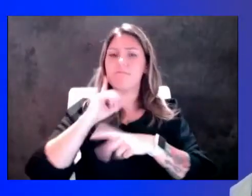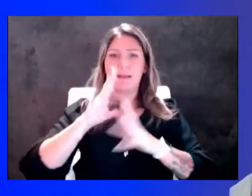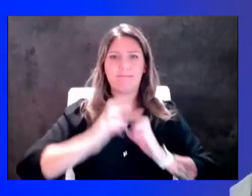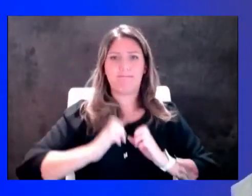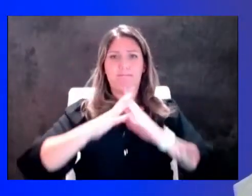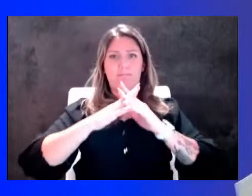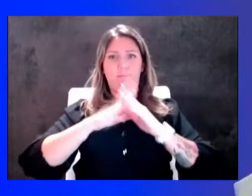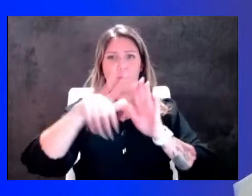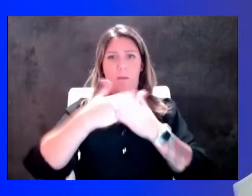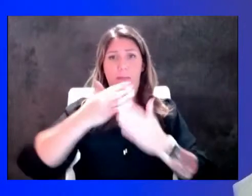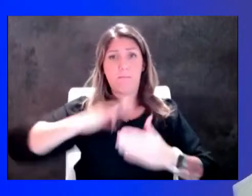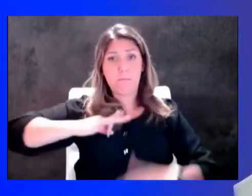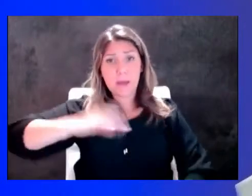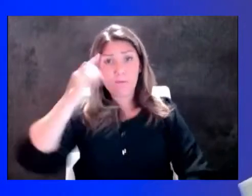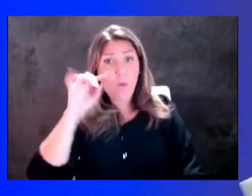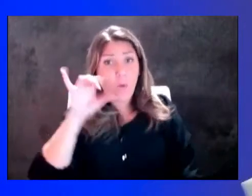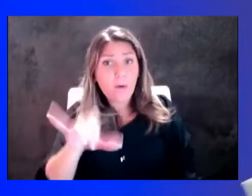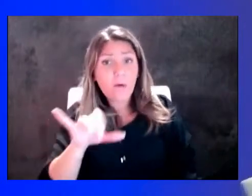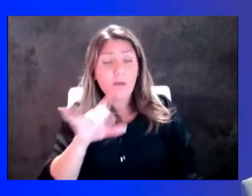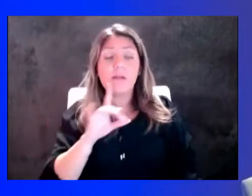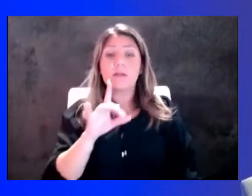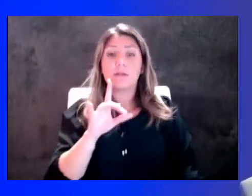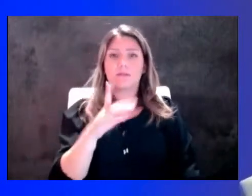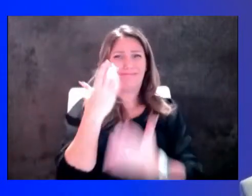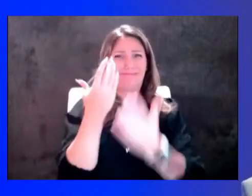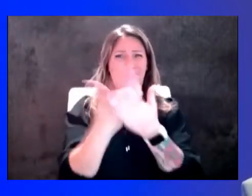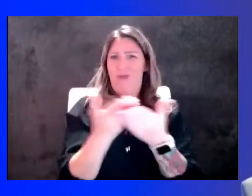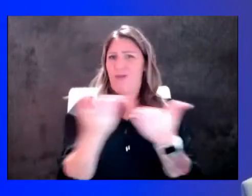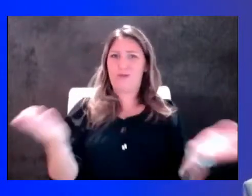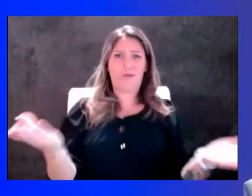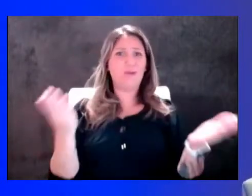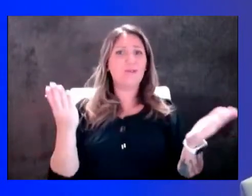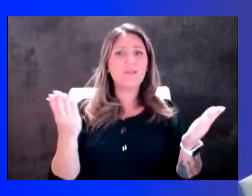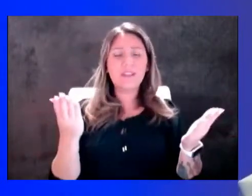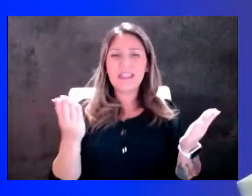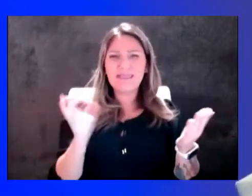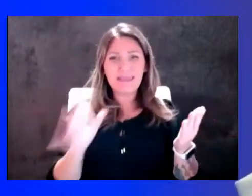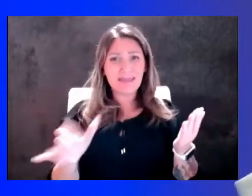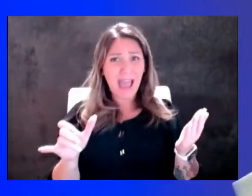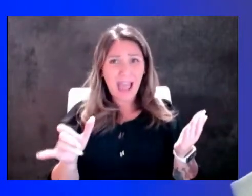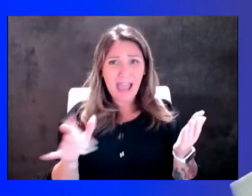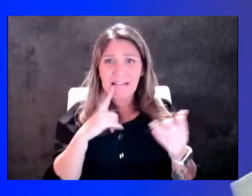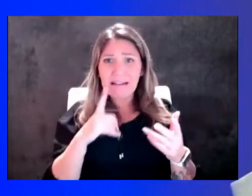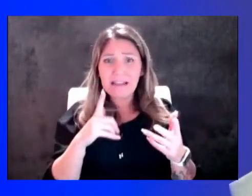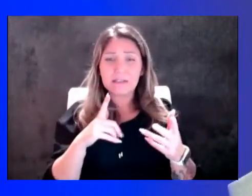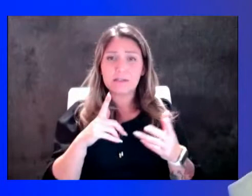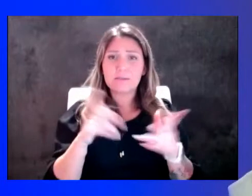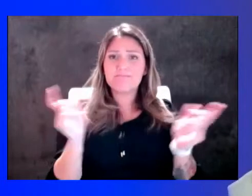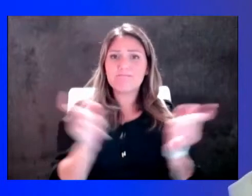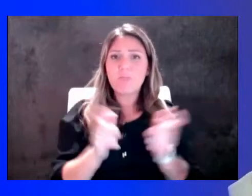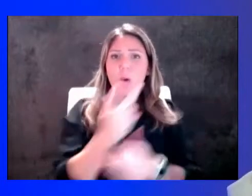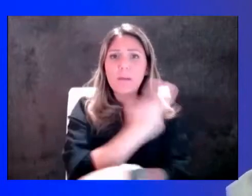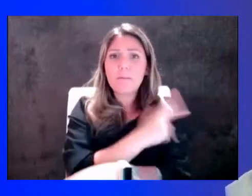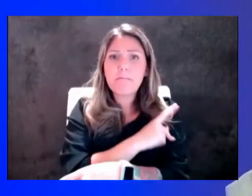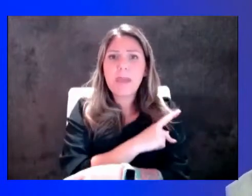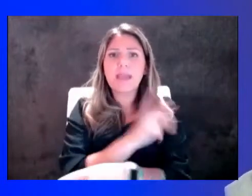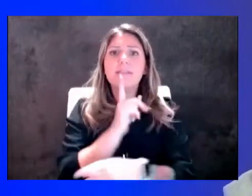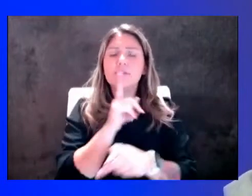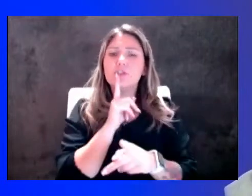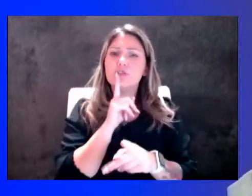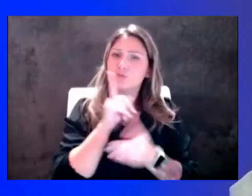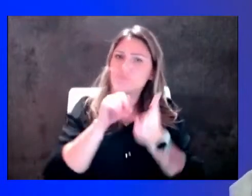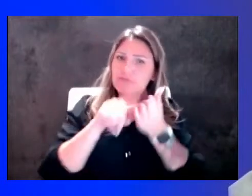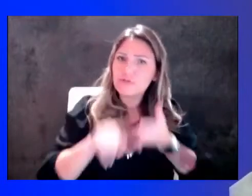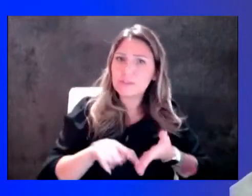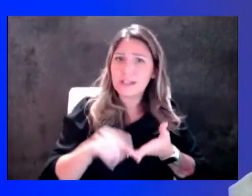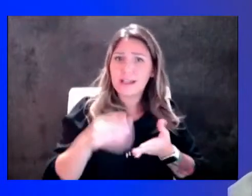of telehealth, I think it has proven itself in that small patient cohort. I think as we've expanded telehealth across